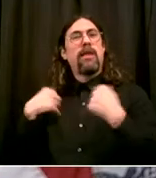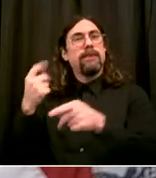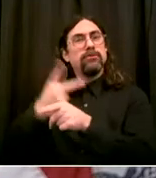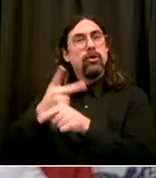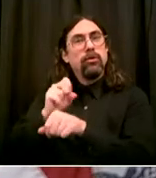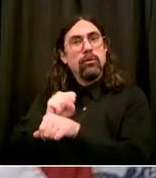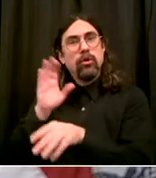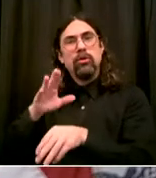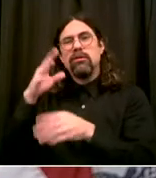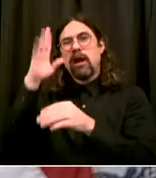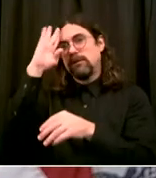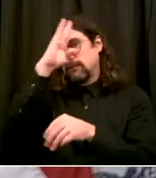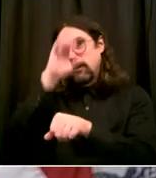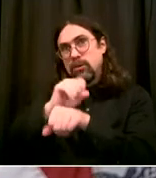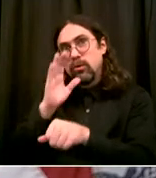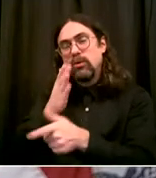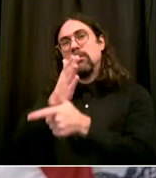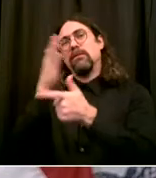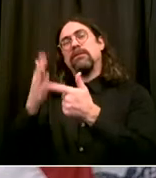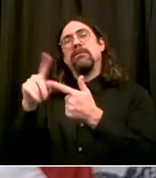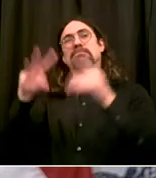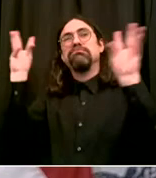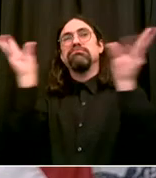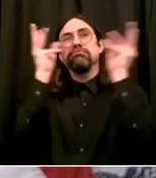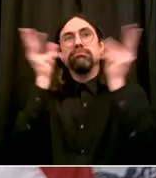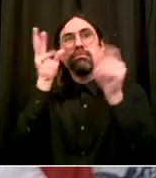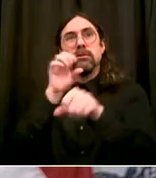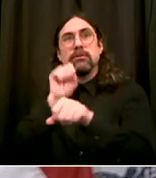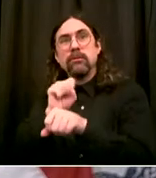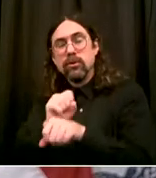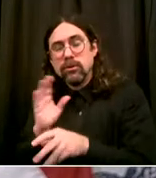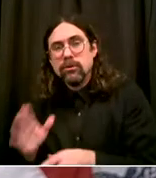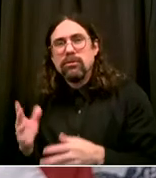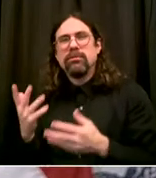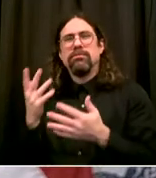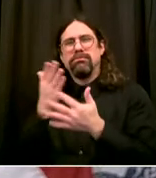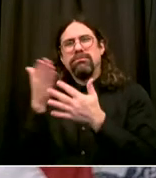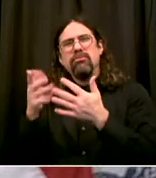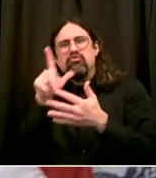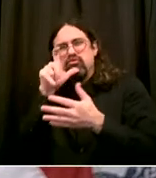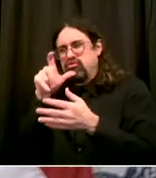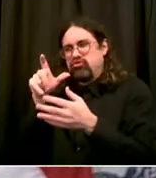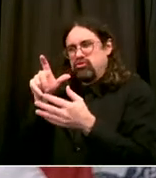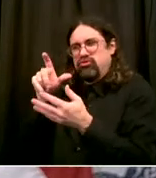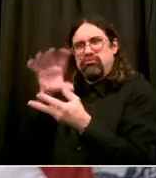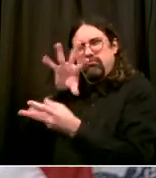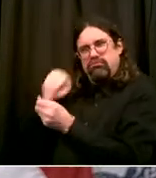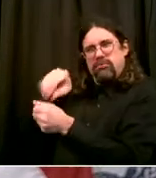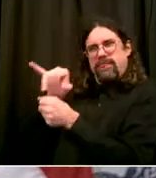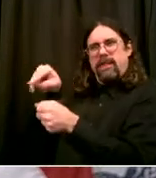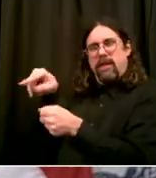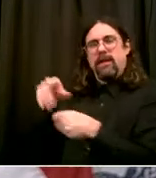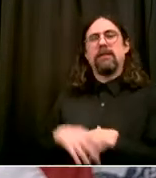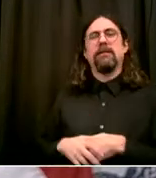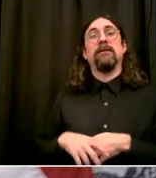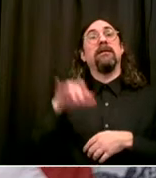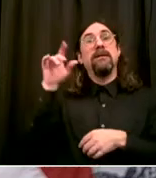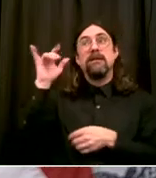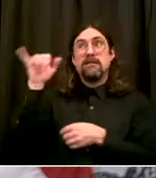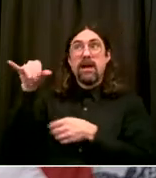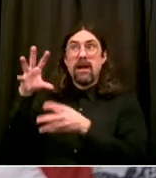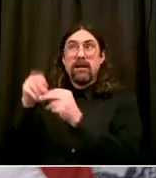from with, you know, I think you said 45,000 a week at the gymnasium type sites, that doesn't add up to 1 million.